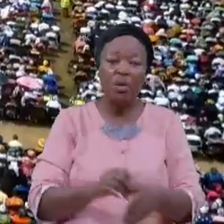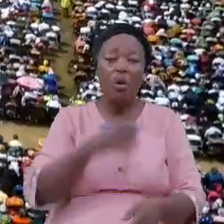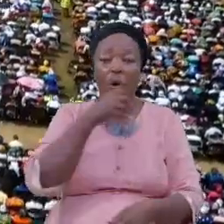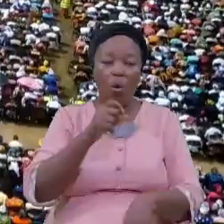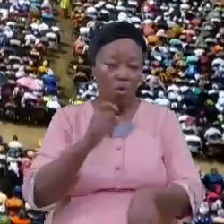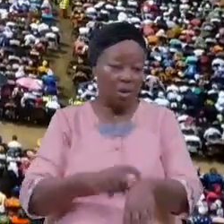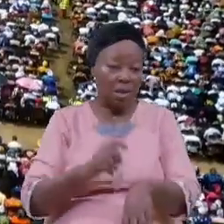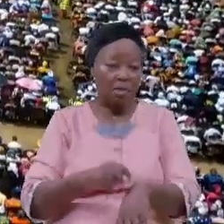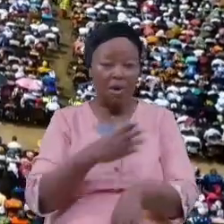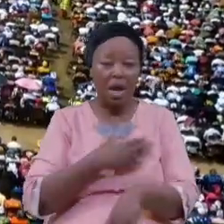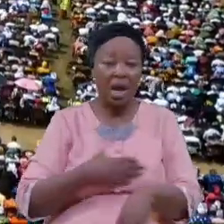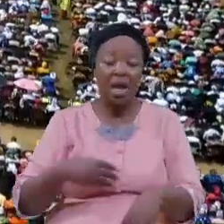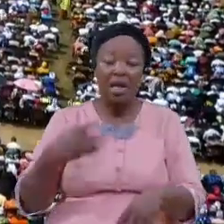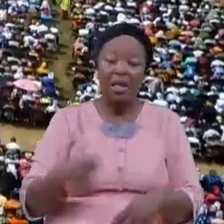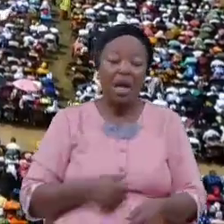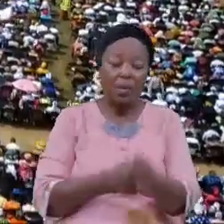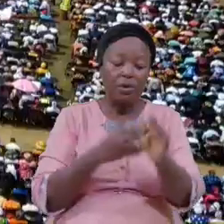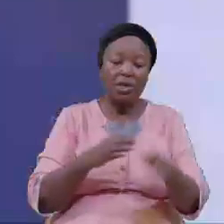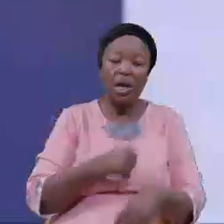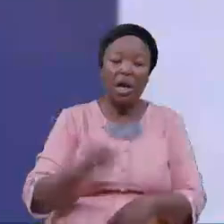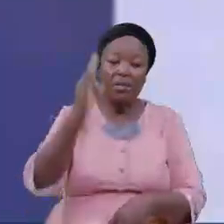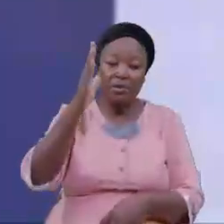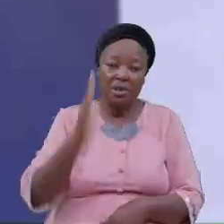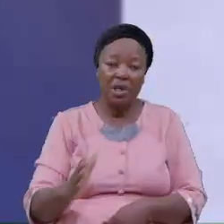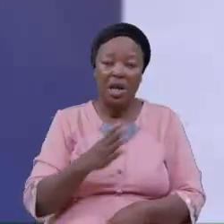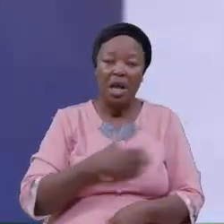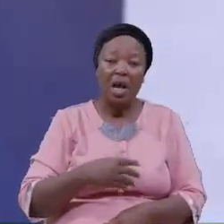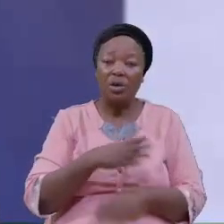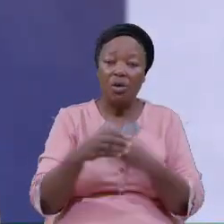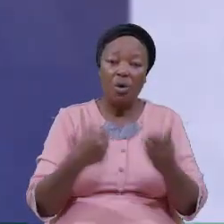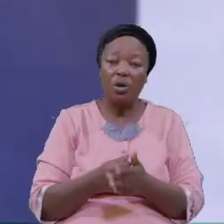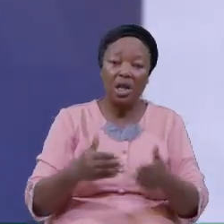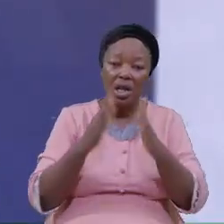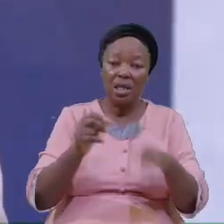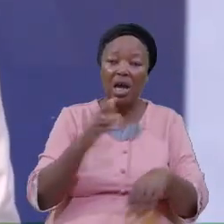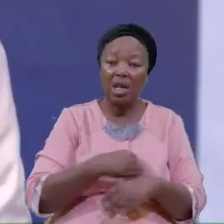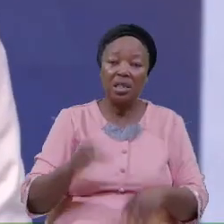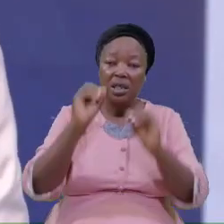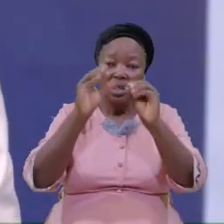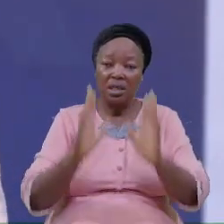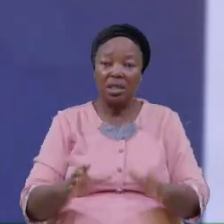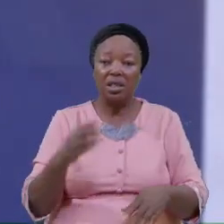the evangelists, and the prophets, and the preachers, and the teachers of today.